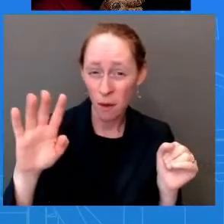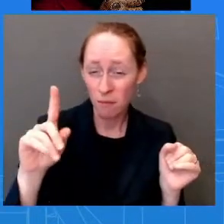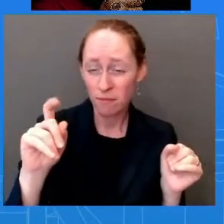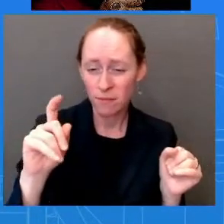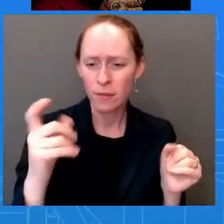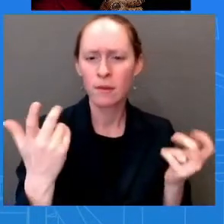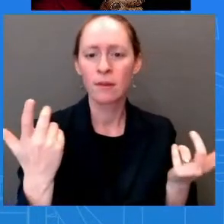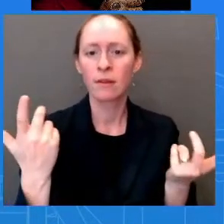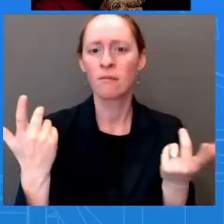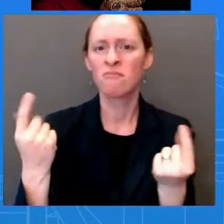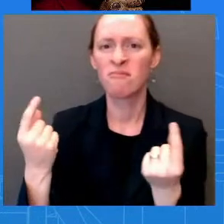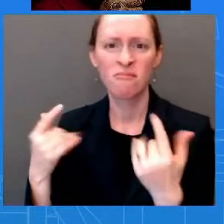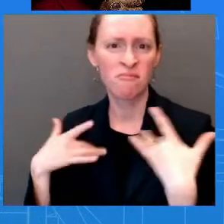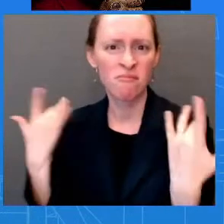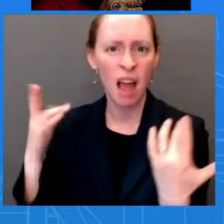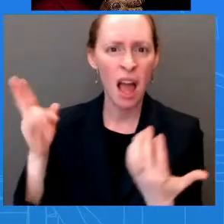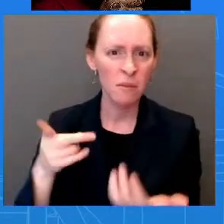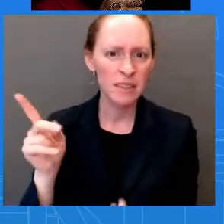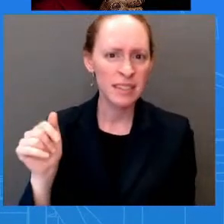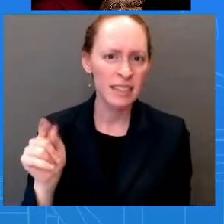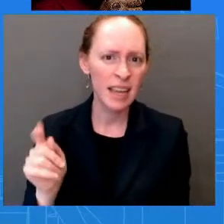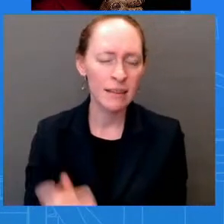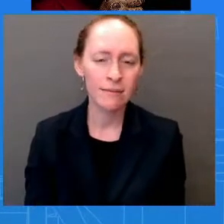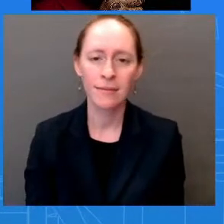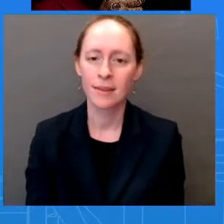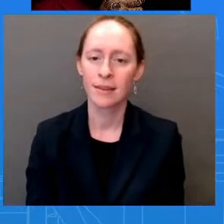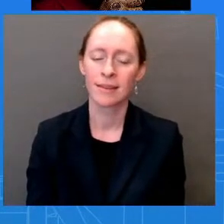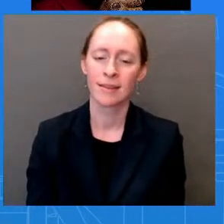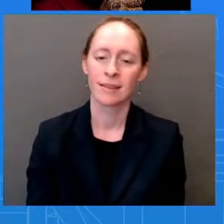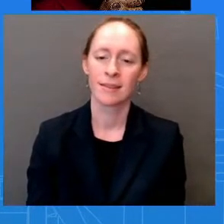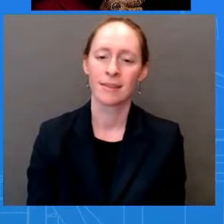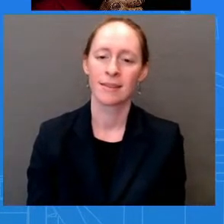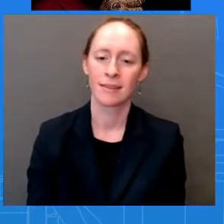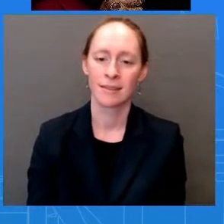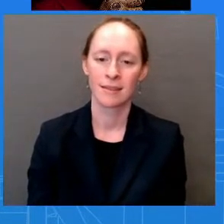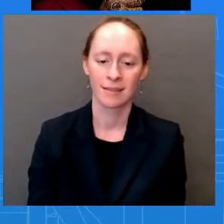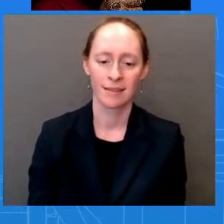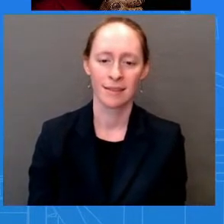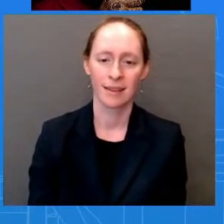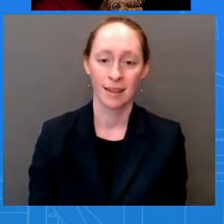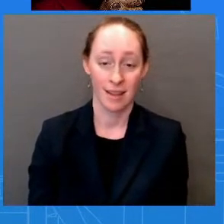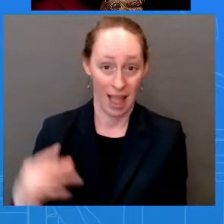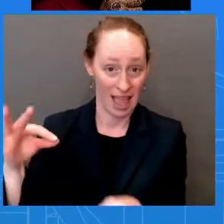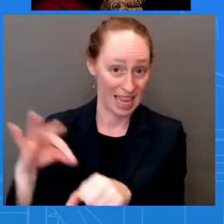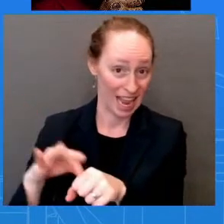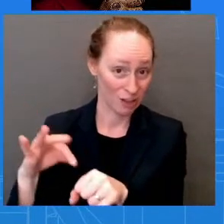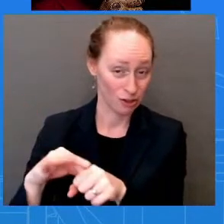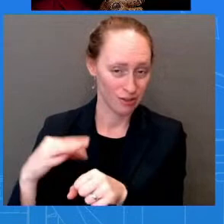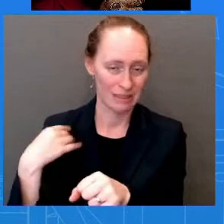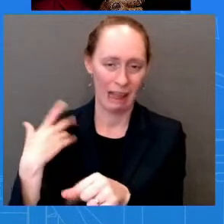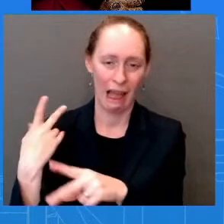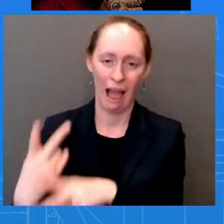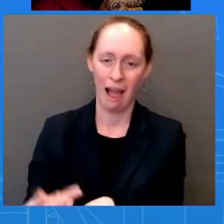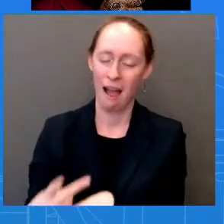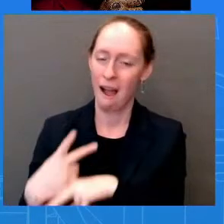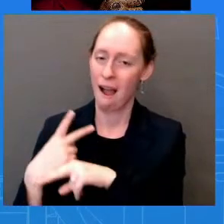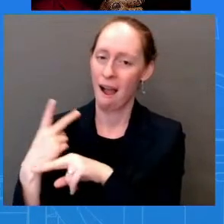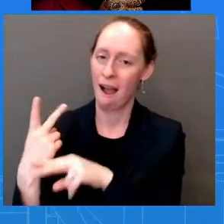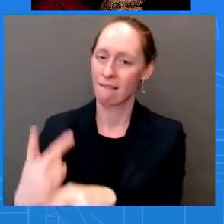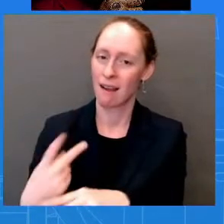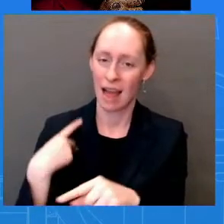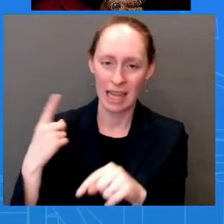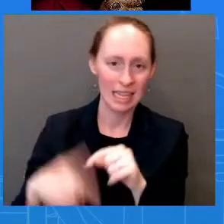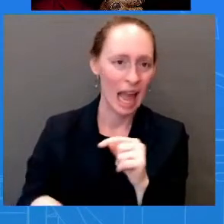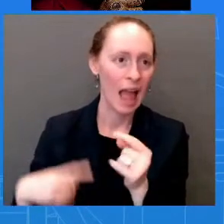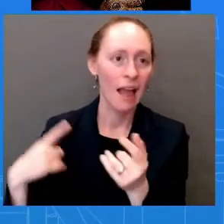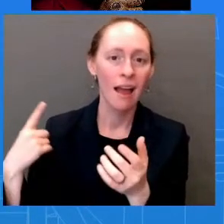It's a upcoming election, so don't want to dive into that too much here. But I just repeat what the president has said many times. What I have